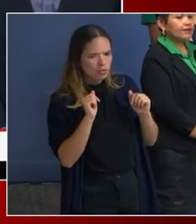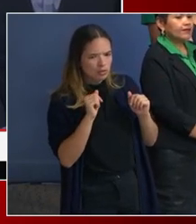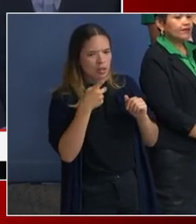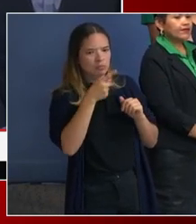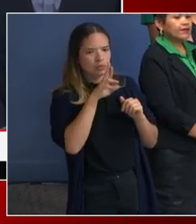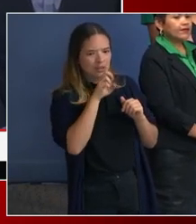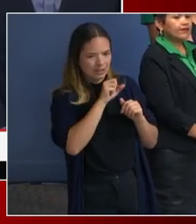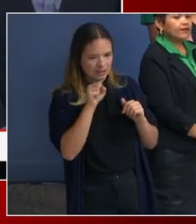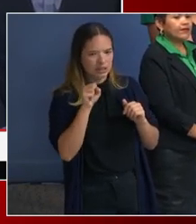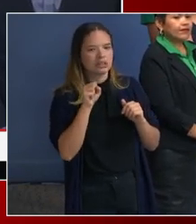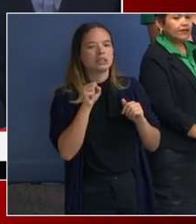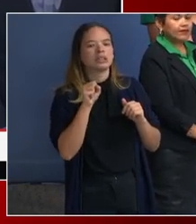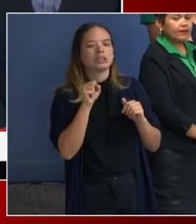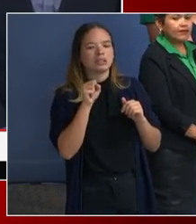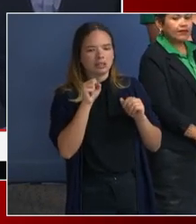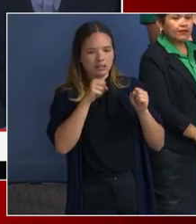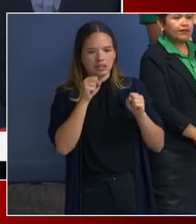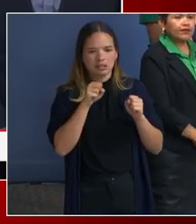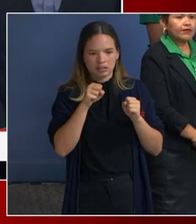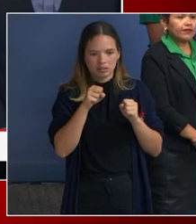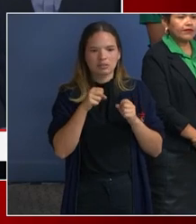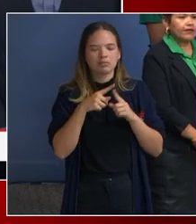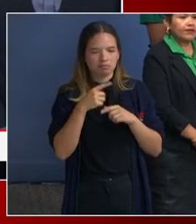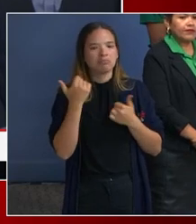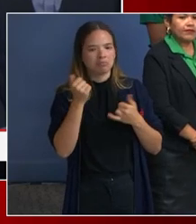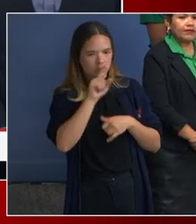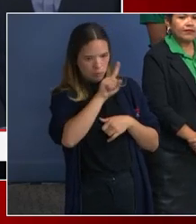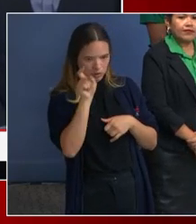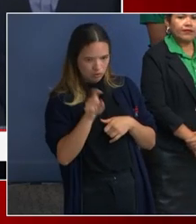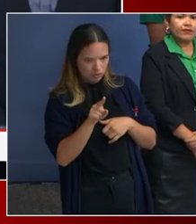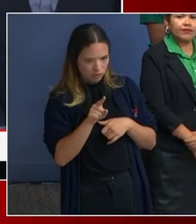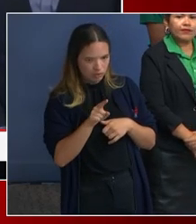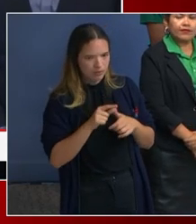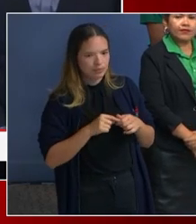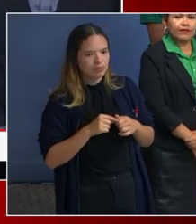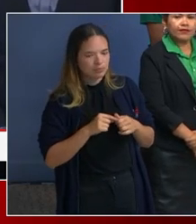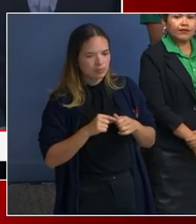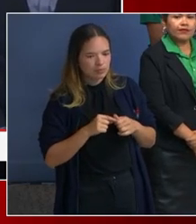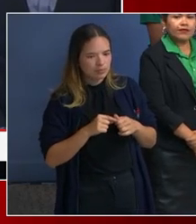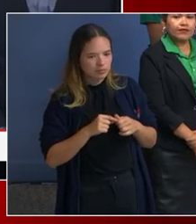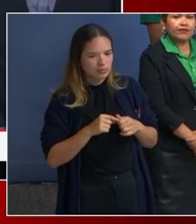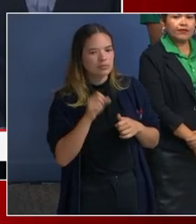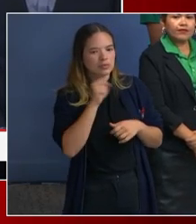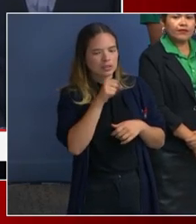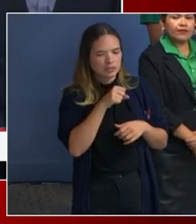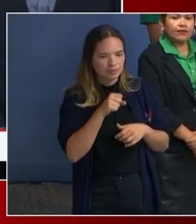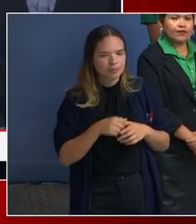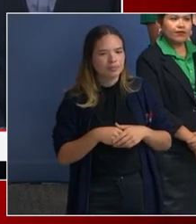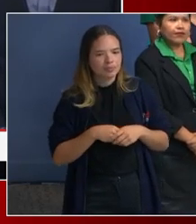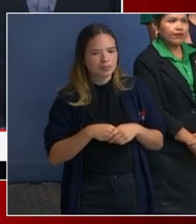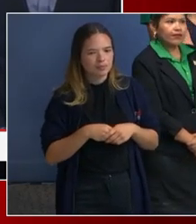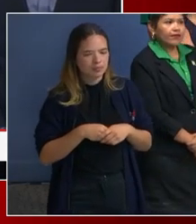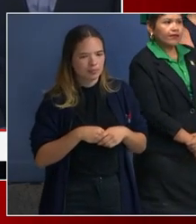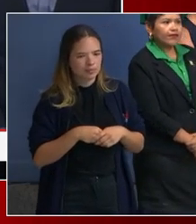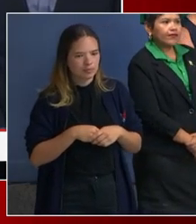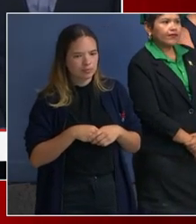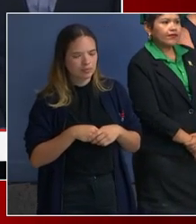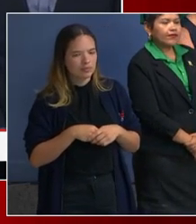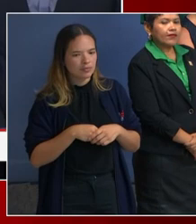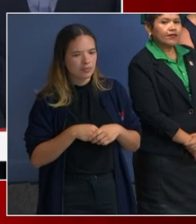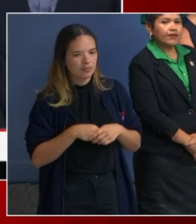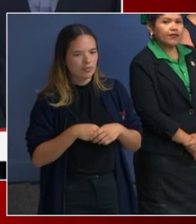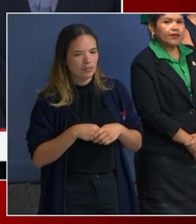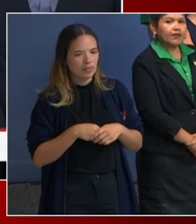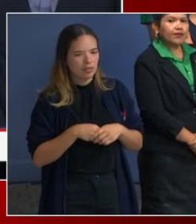come. Yes. Yes, Mayor Bowser. Yes, Lou. Tomorrow, Yep. with Washington Blade, and as you may